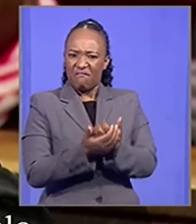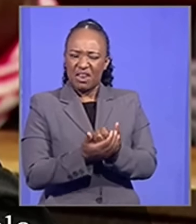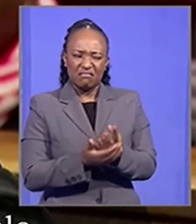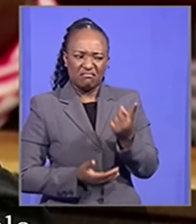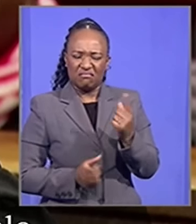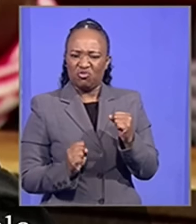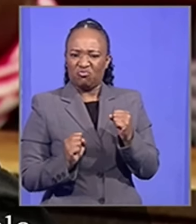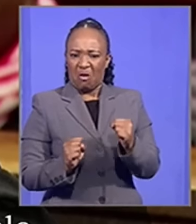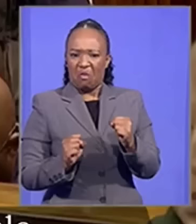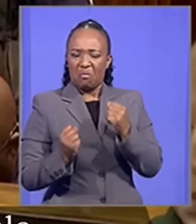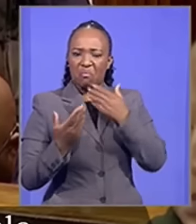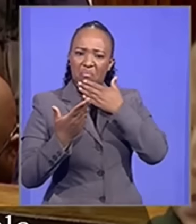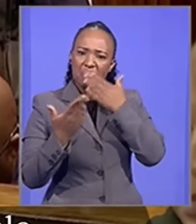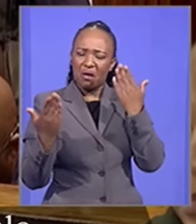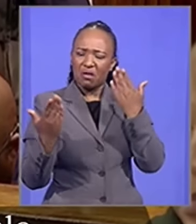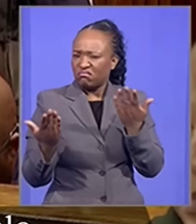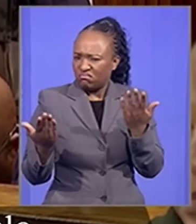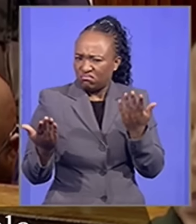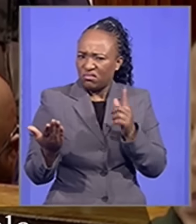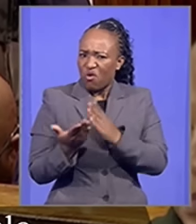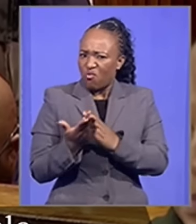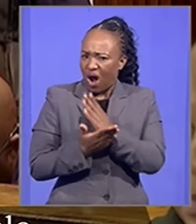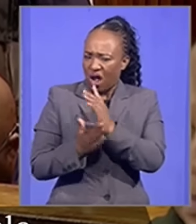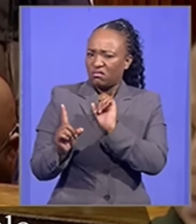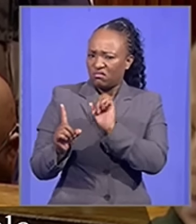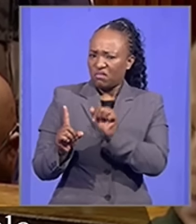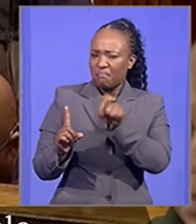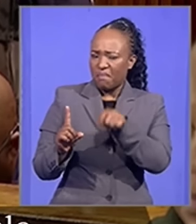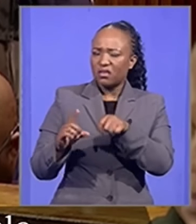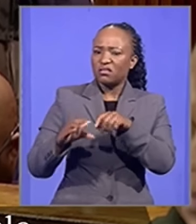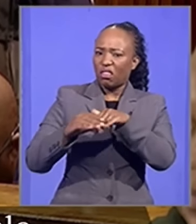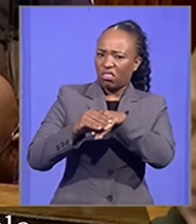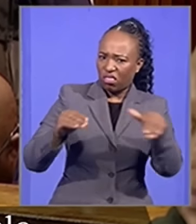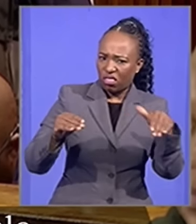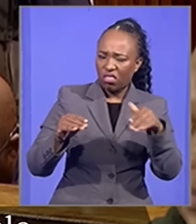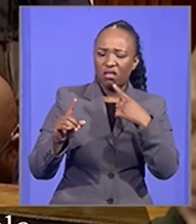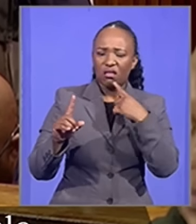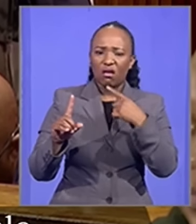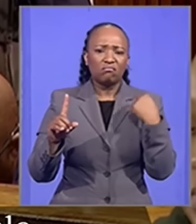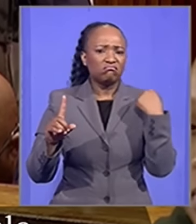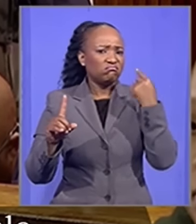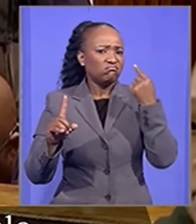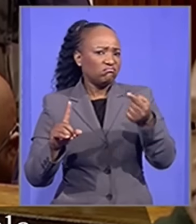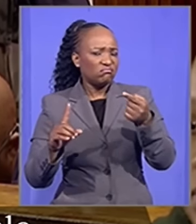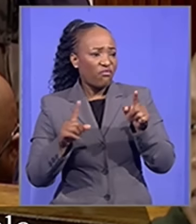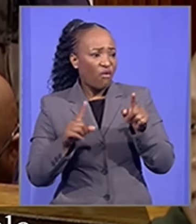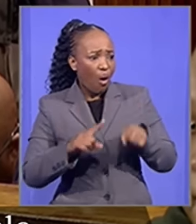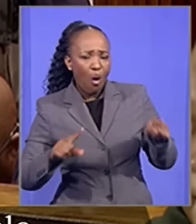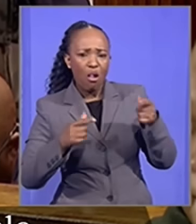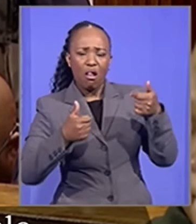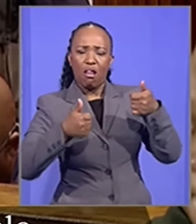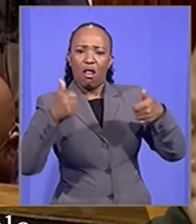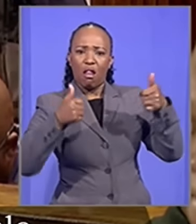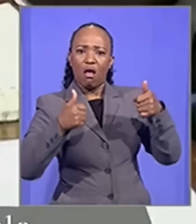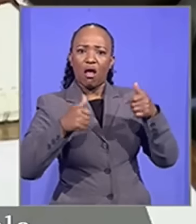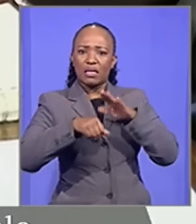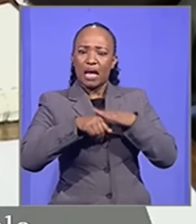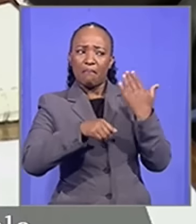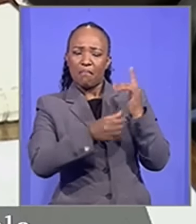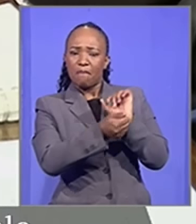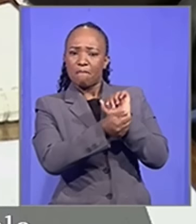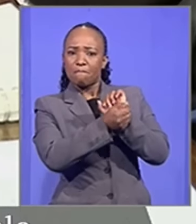ho molemong wa toka hore a lokollwe ka beili. O ekeditse ka hore ha isale a sebedisana mmoho le ba ka sehlohong ho tloha ha ne a